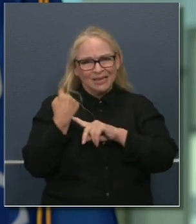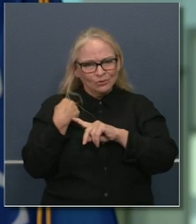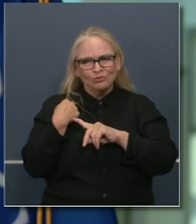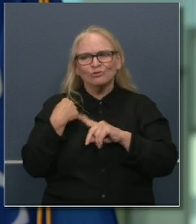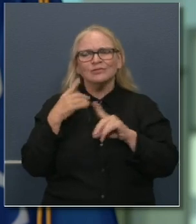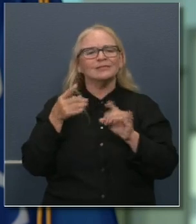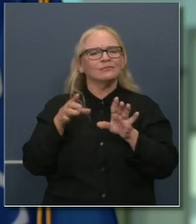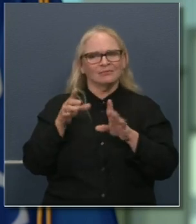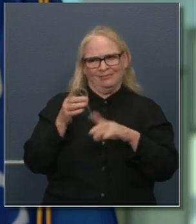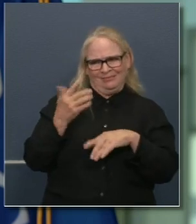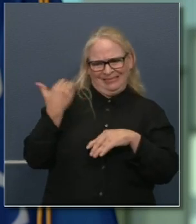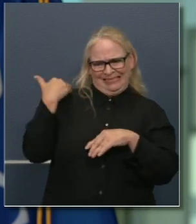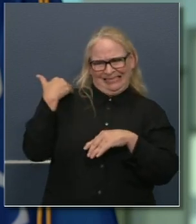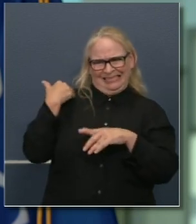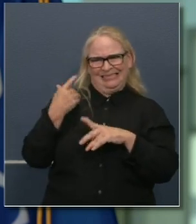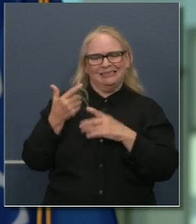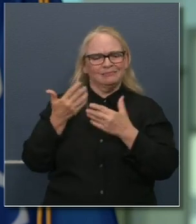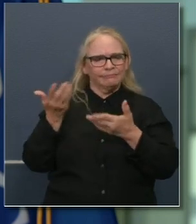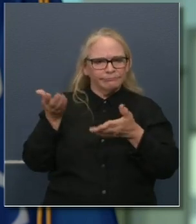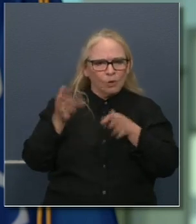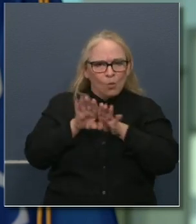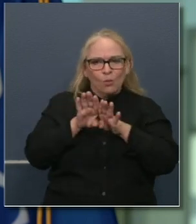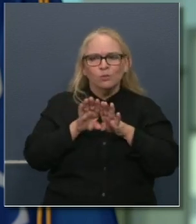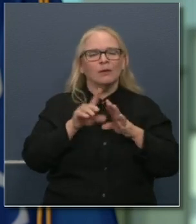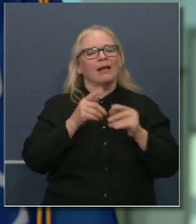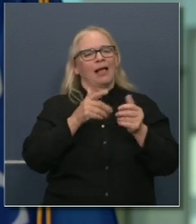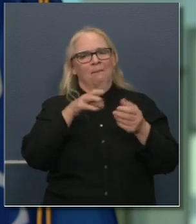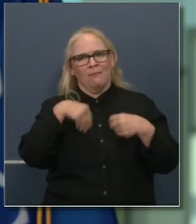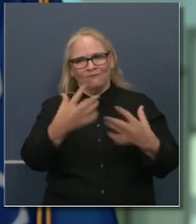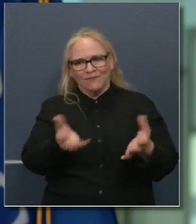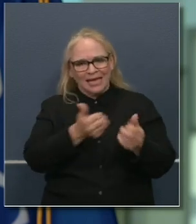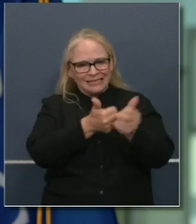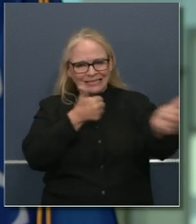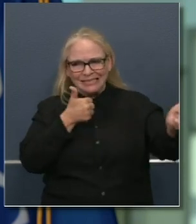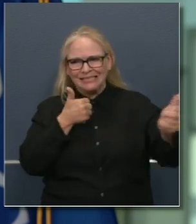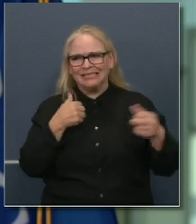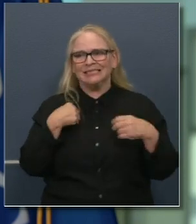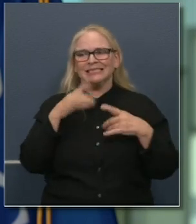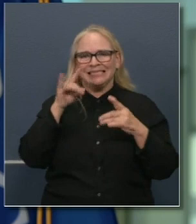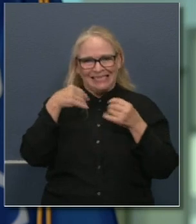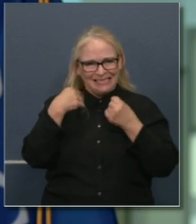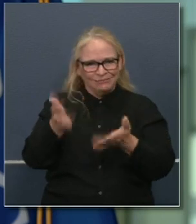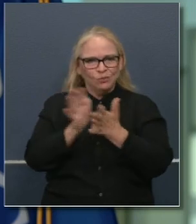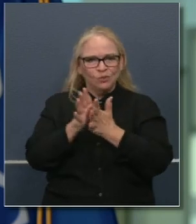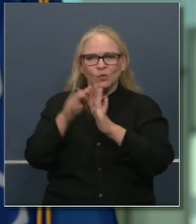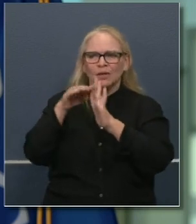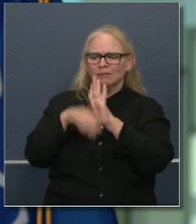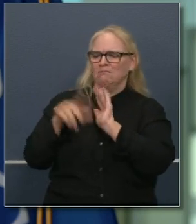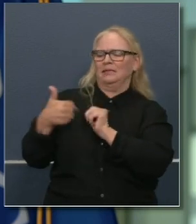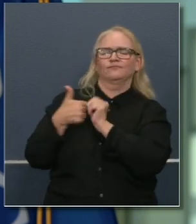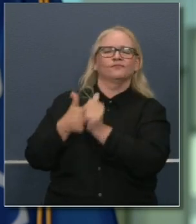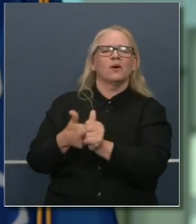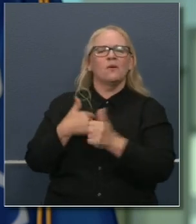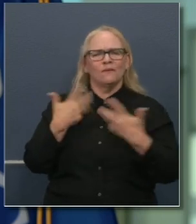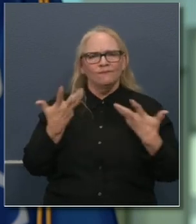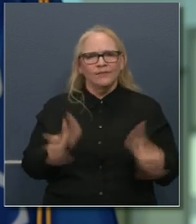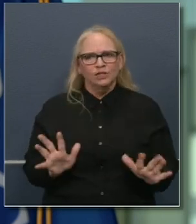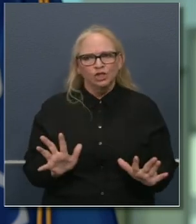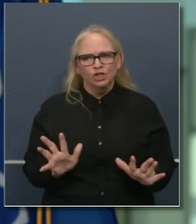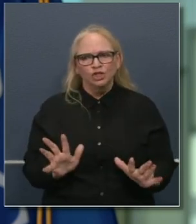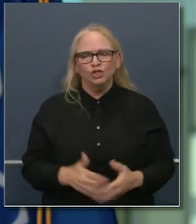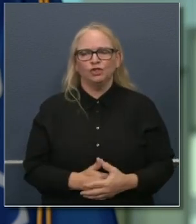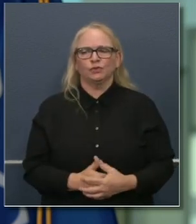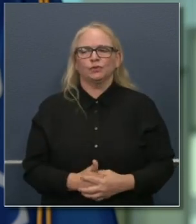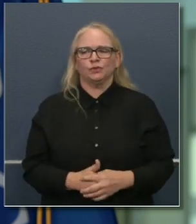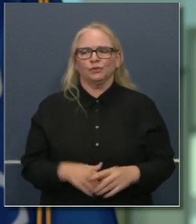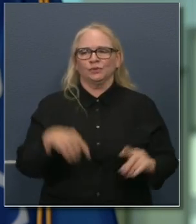learning. We worked with a lot of the districts to share best practices, to work through a lot of issues. So this is not sprung on people. This is not